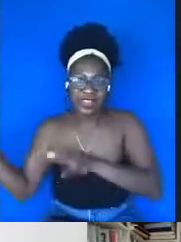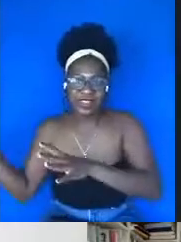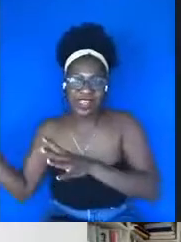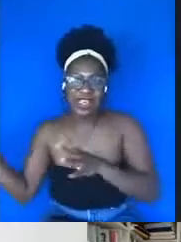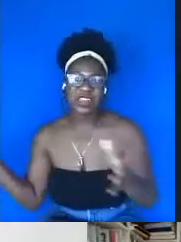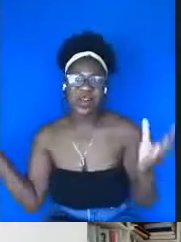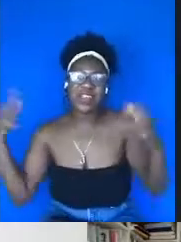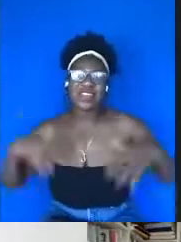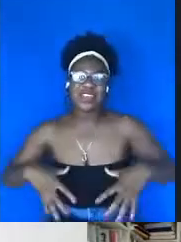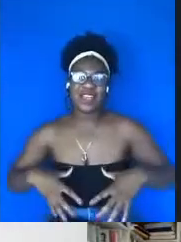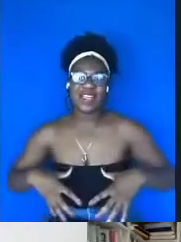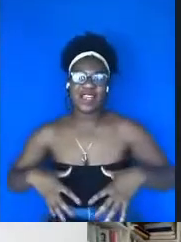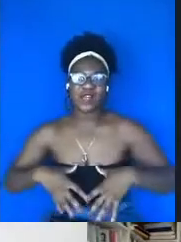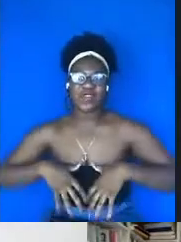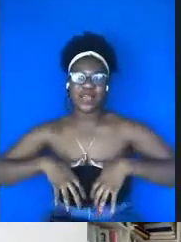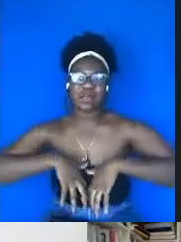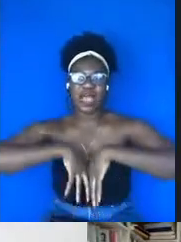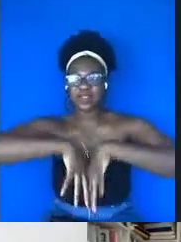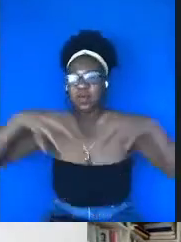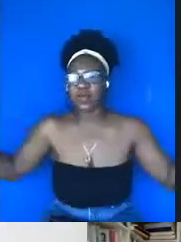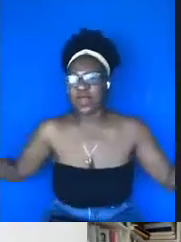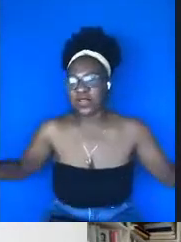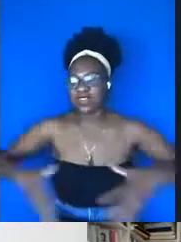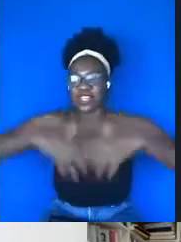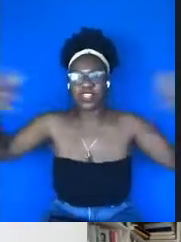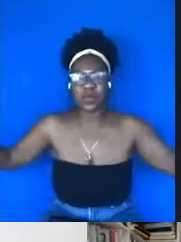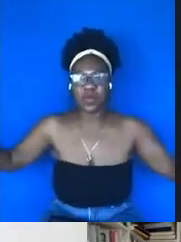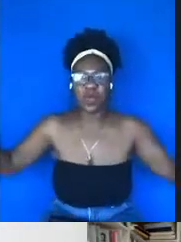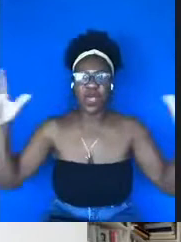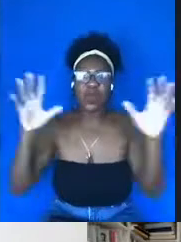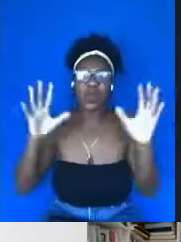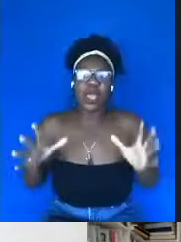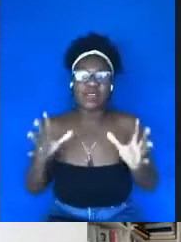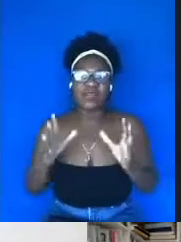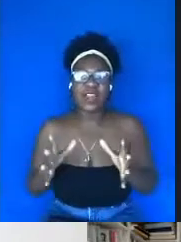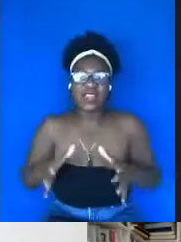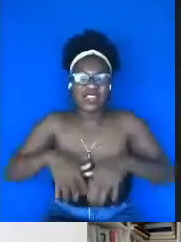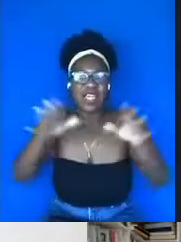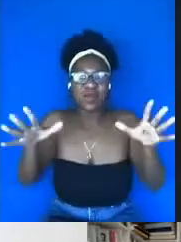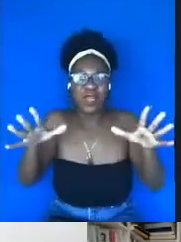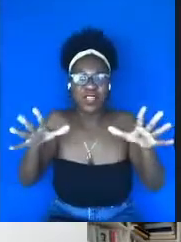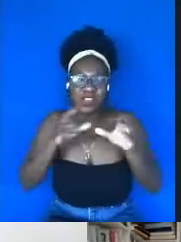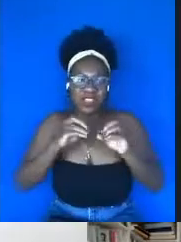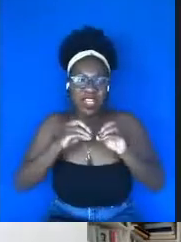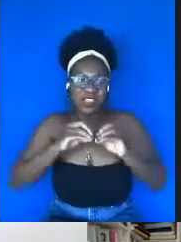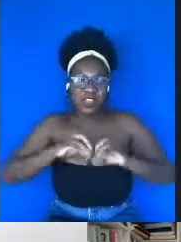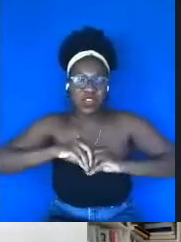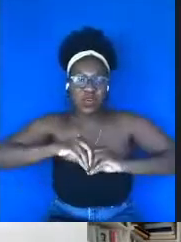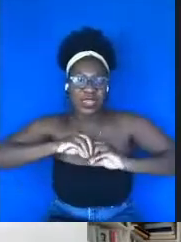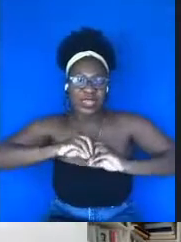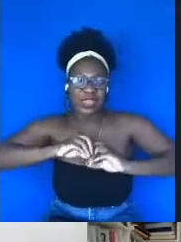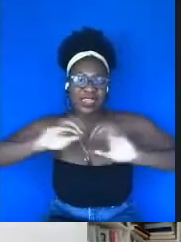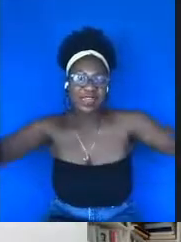of race. So in this setting, it feels like as people of color, as indigenous people, we're able to finally just take a breath and just let